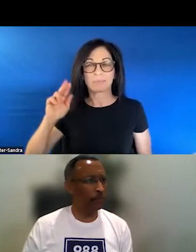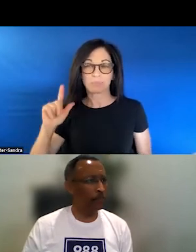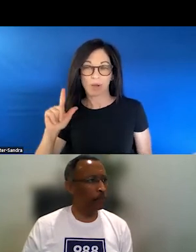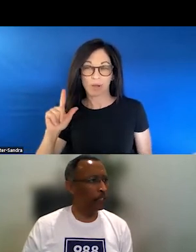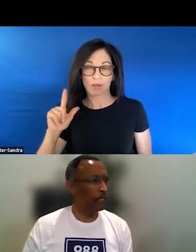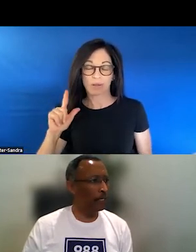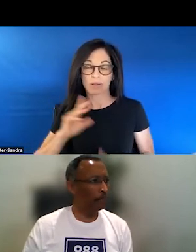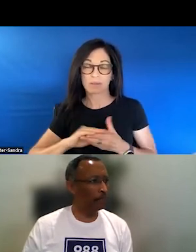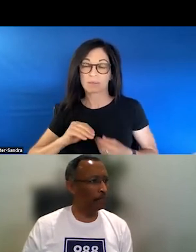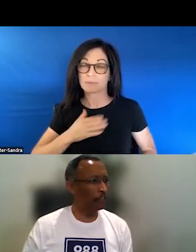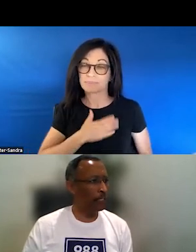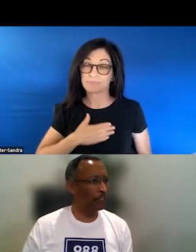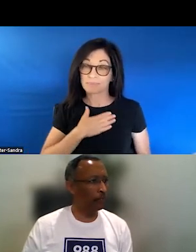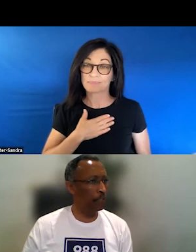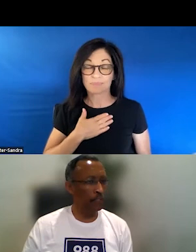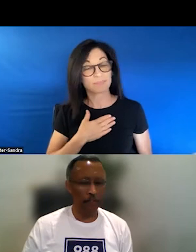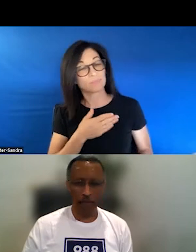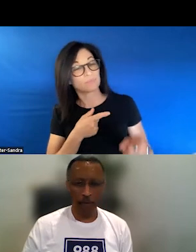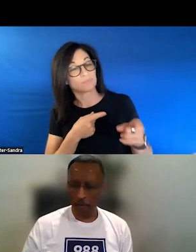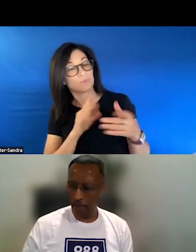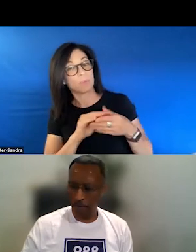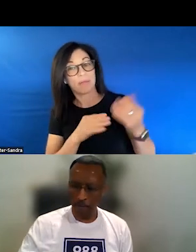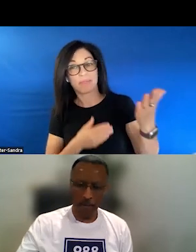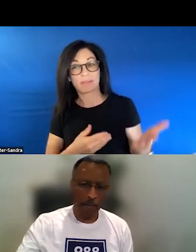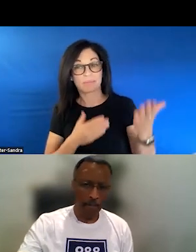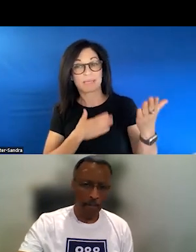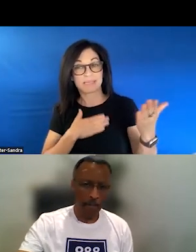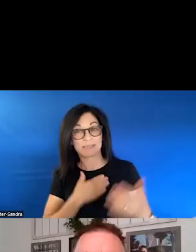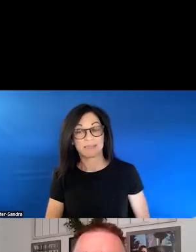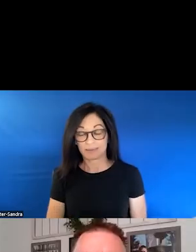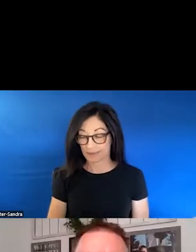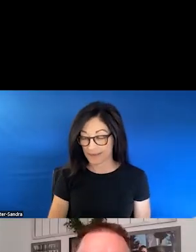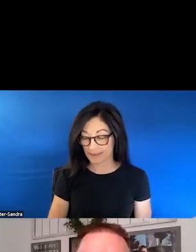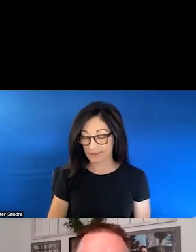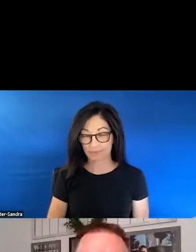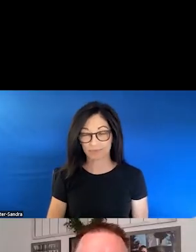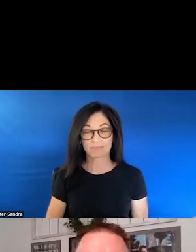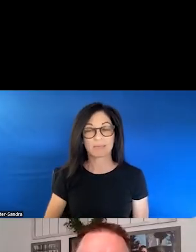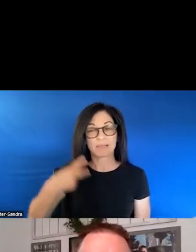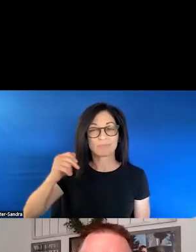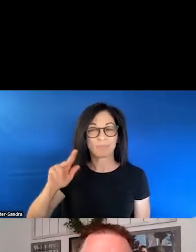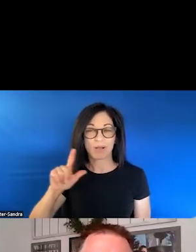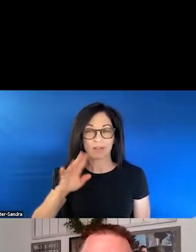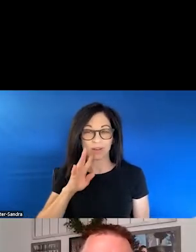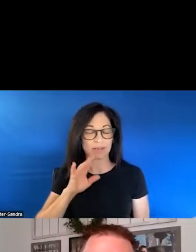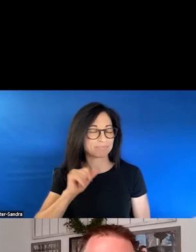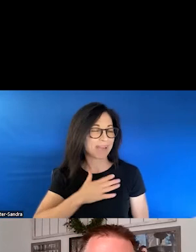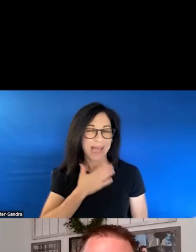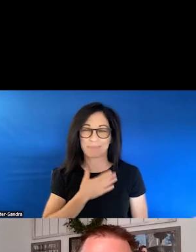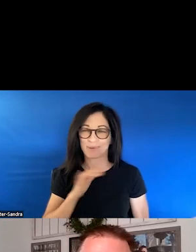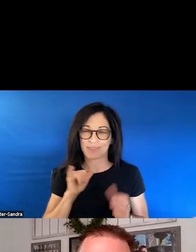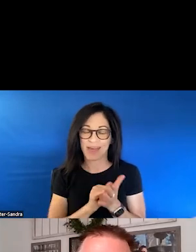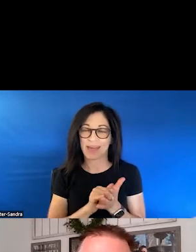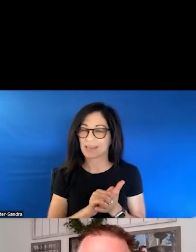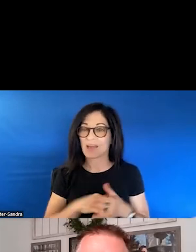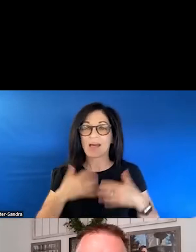Paul, if you would address this, please. Happy to, Brian, and thanks a bunch. What a great session it's been